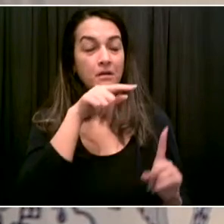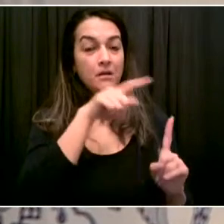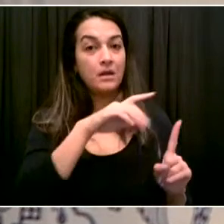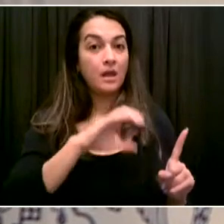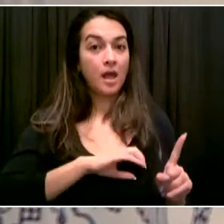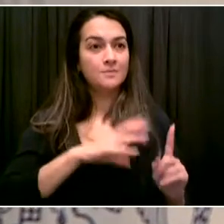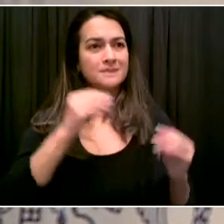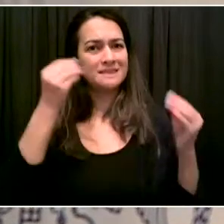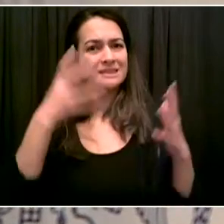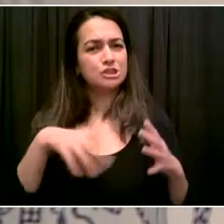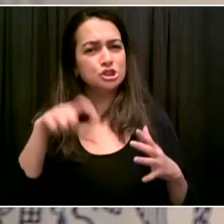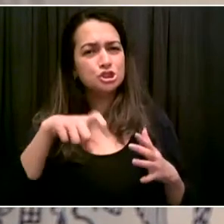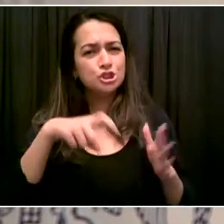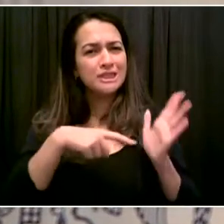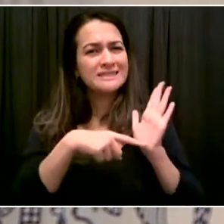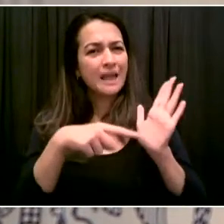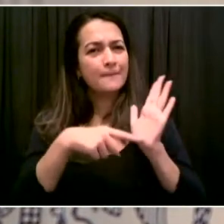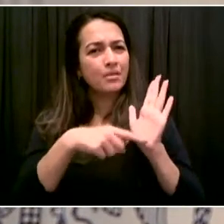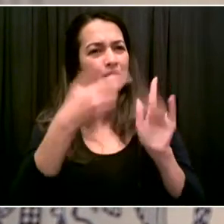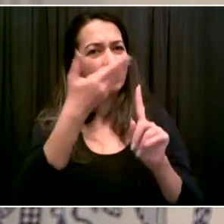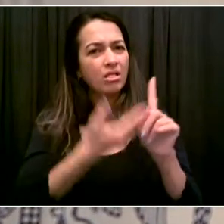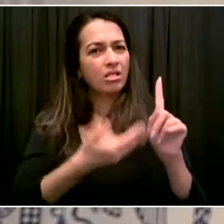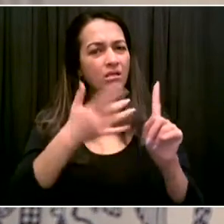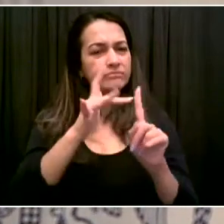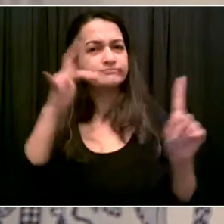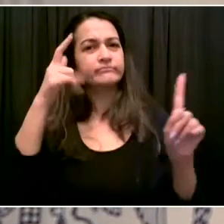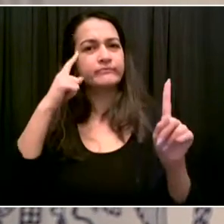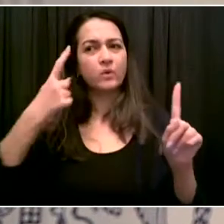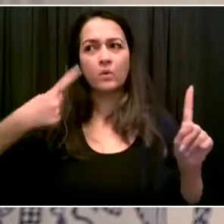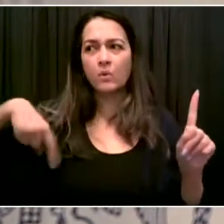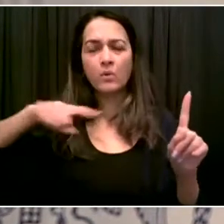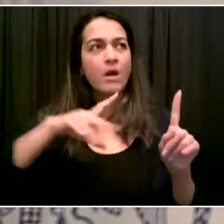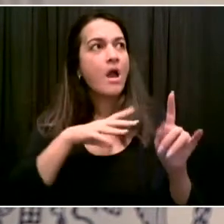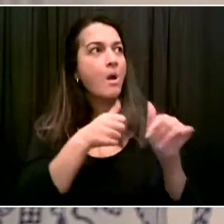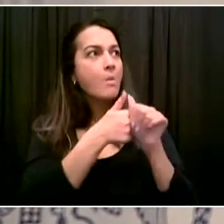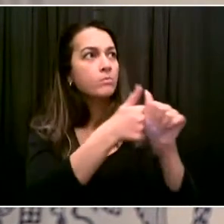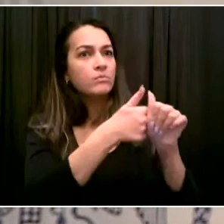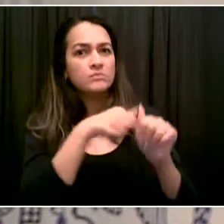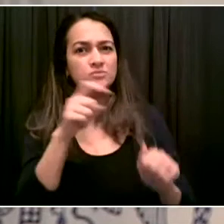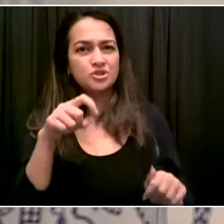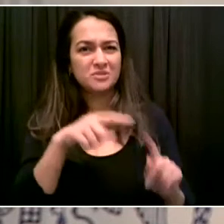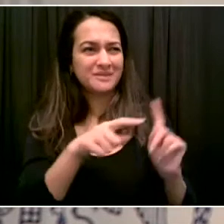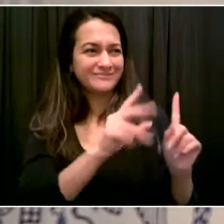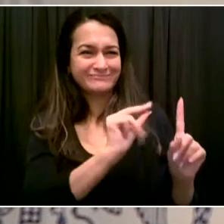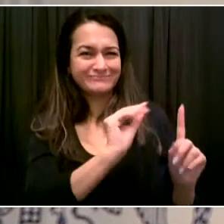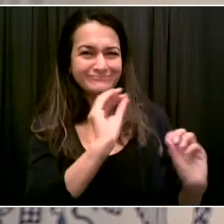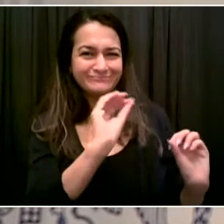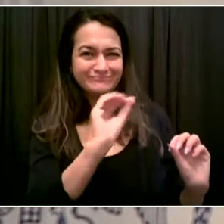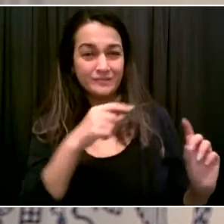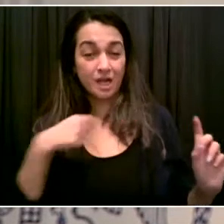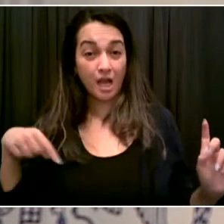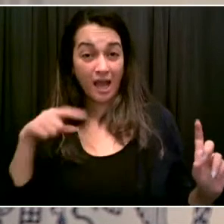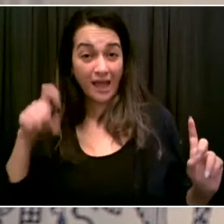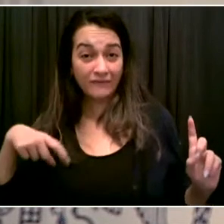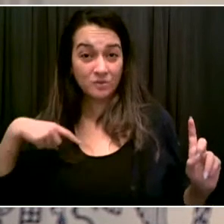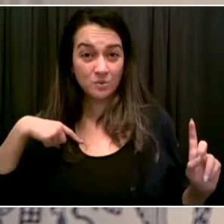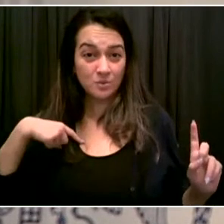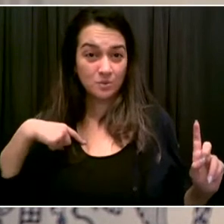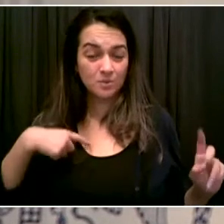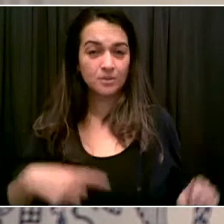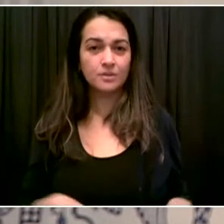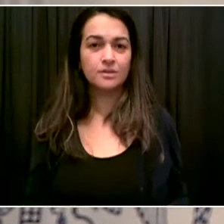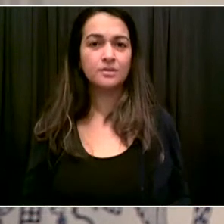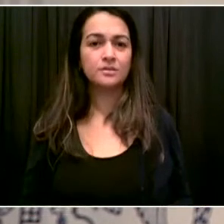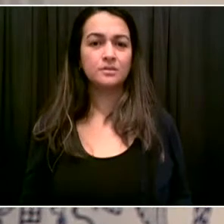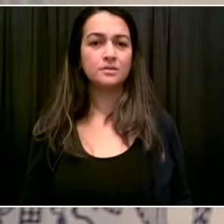interacting with New Yorkers every day at their jobs? Juan Manuel, I appreciate the question, and my answer is the one I've been